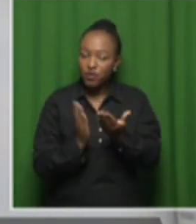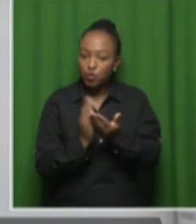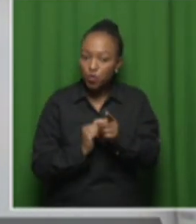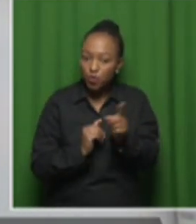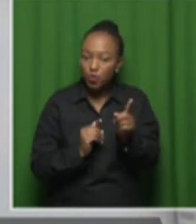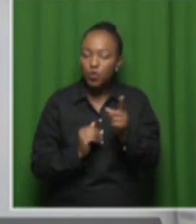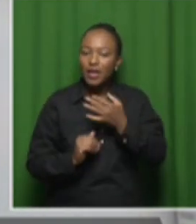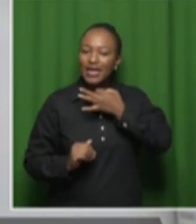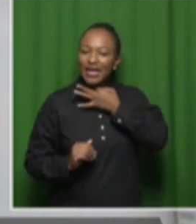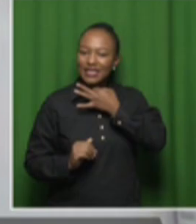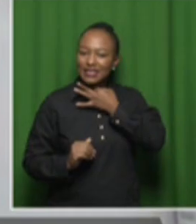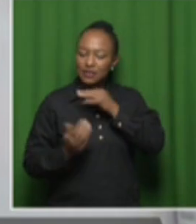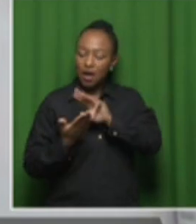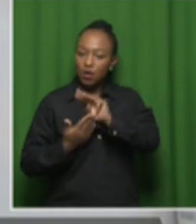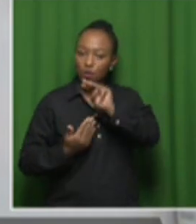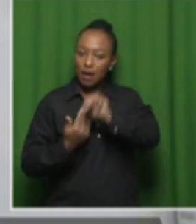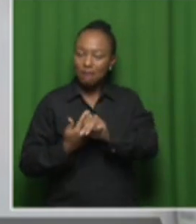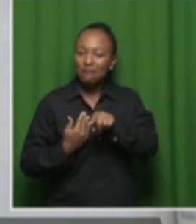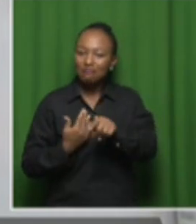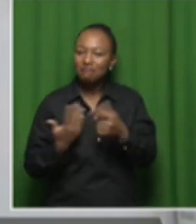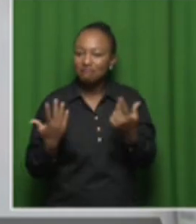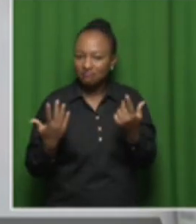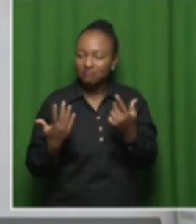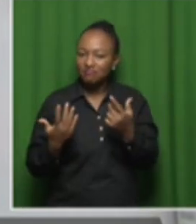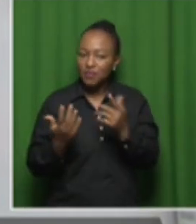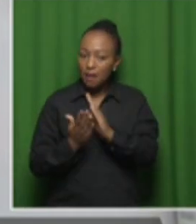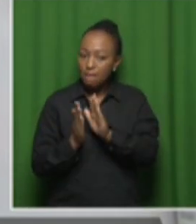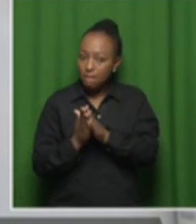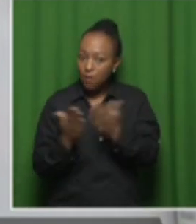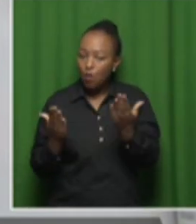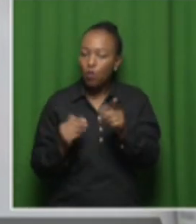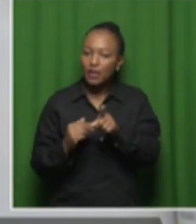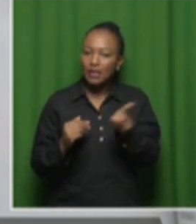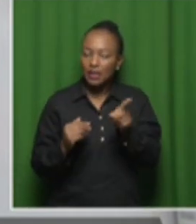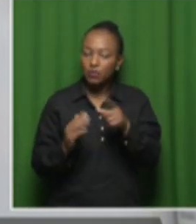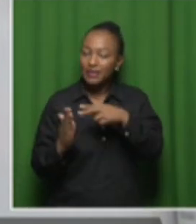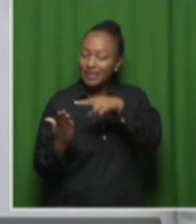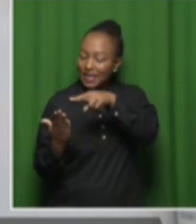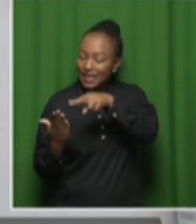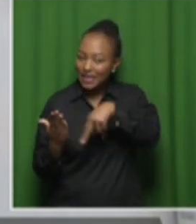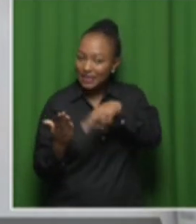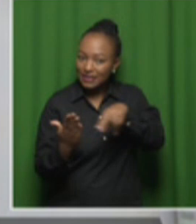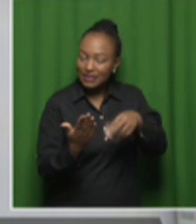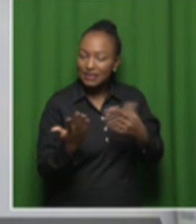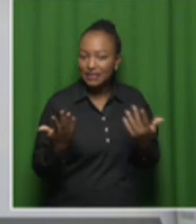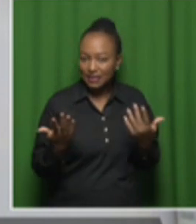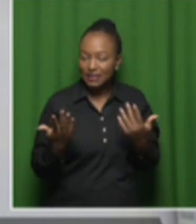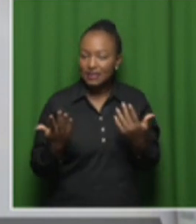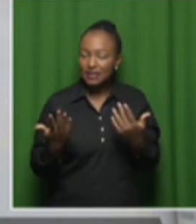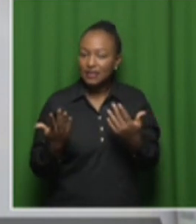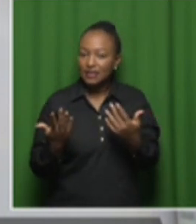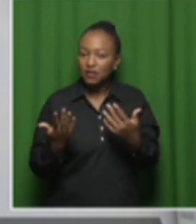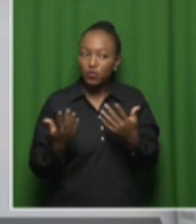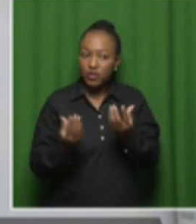English curriculum. There are set books that scholars are required to read. Sitting down with